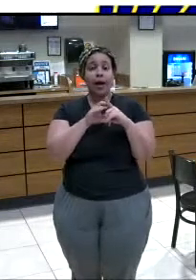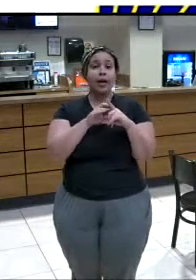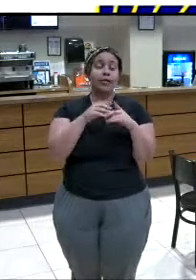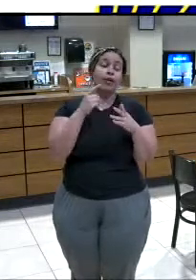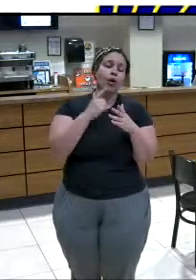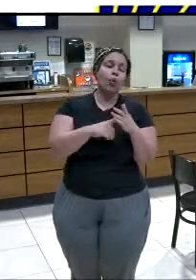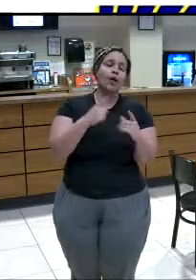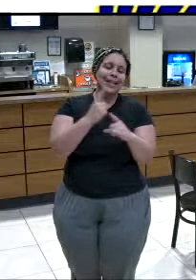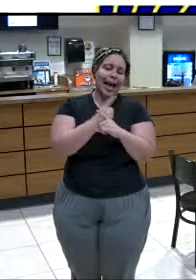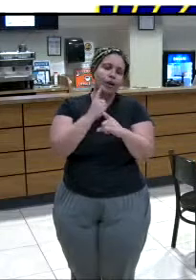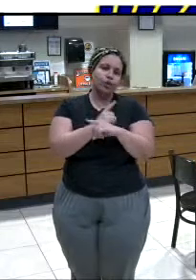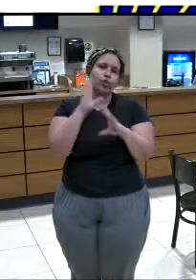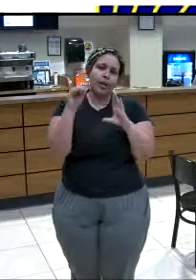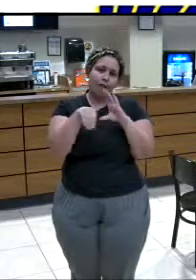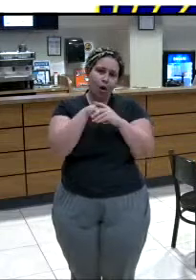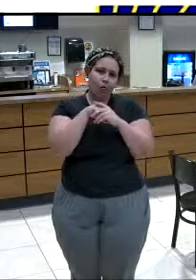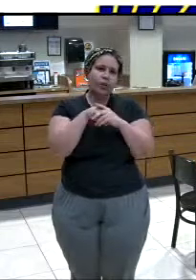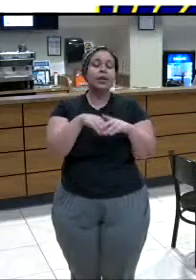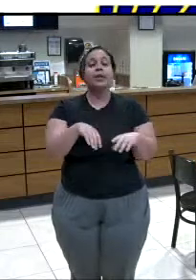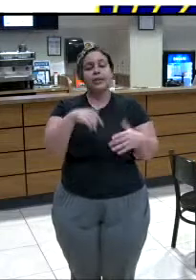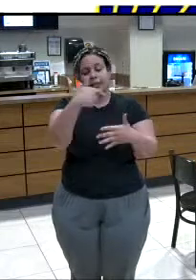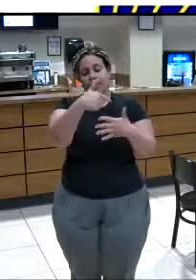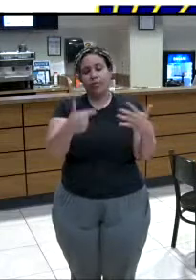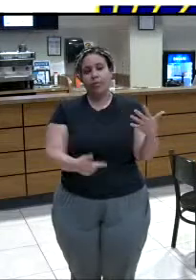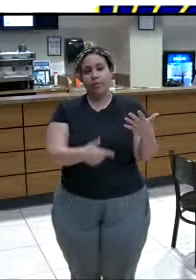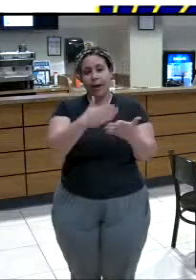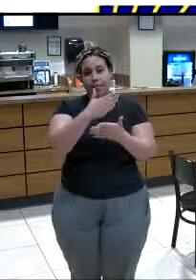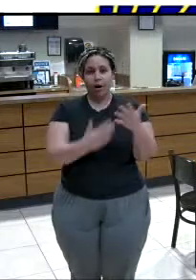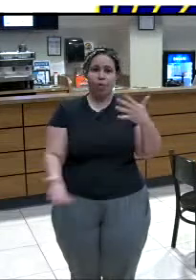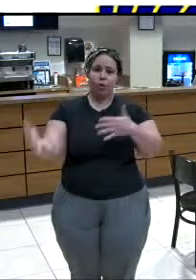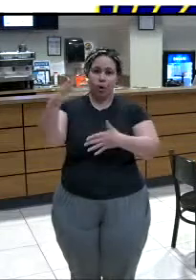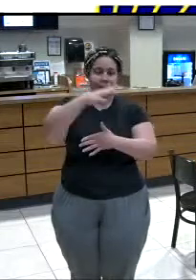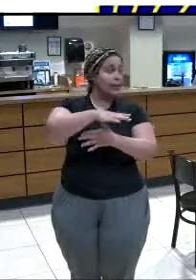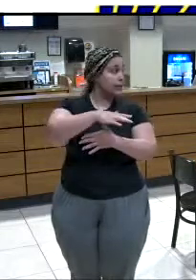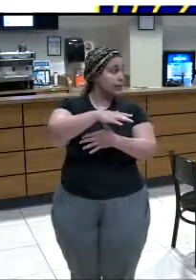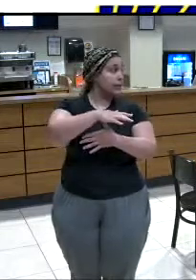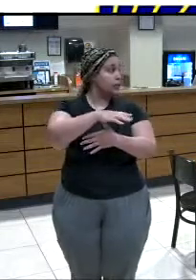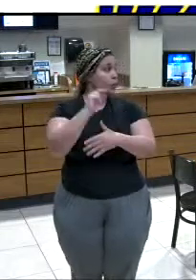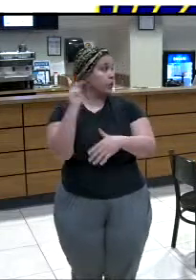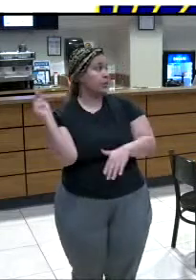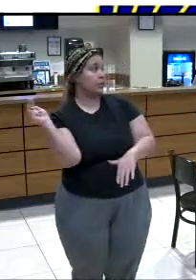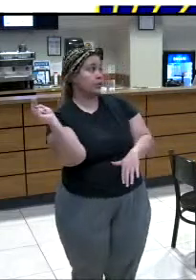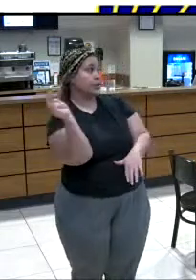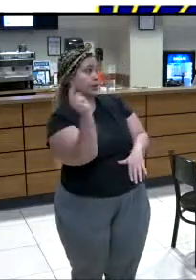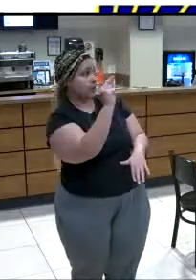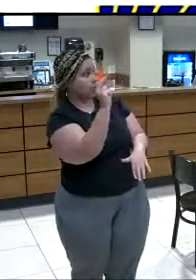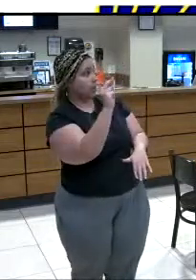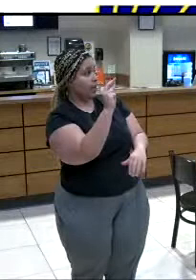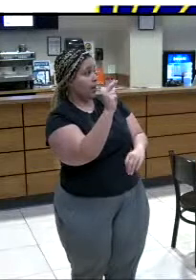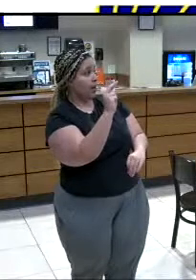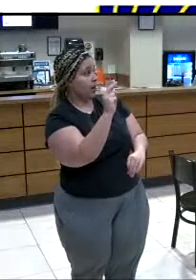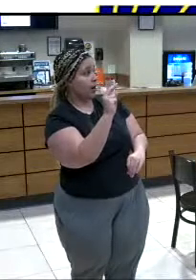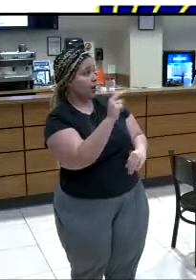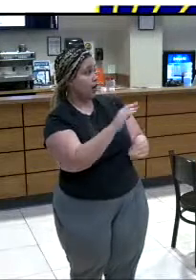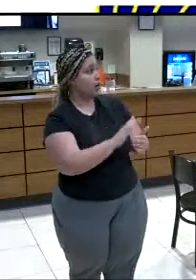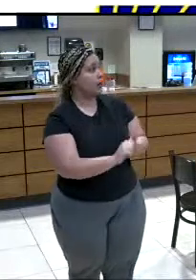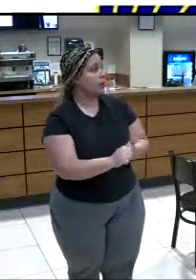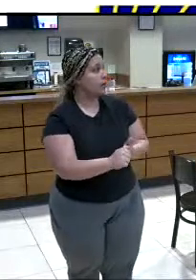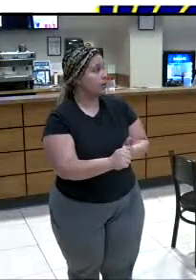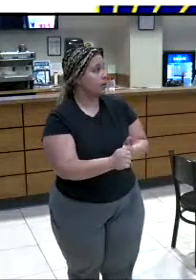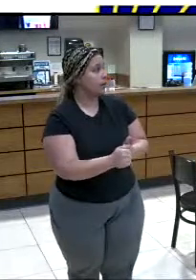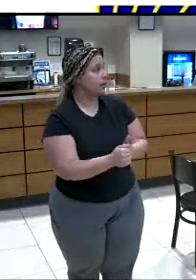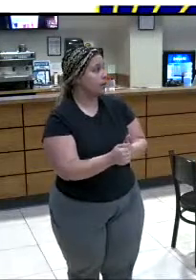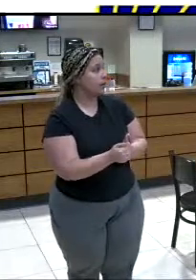plan. So there are 5 strategic priorities. You can see them up here. We are going to frame